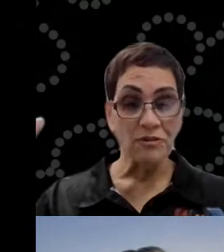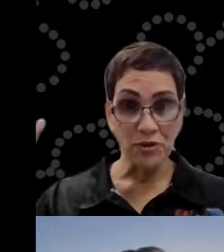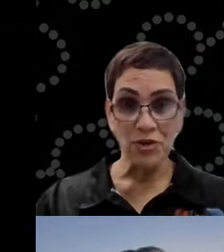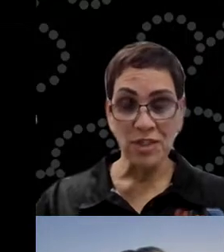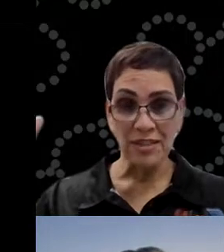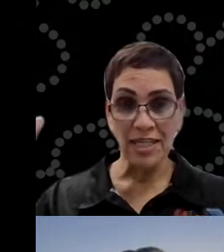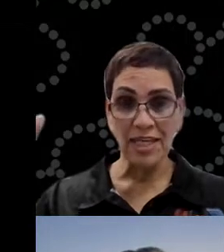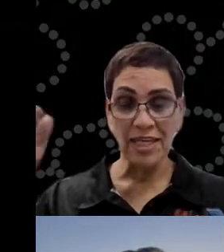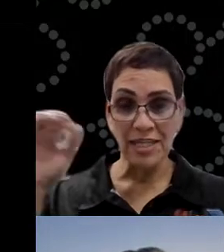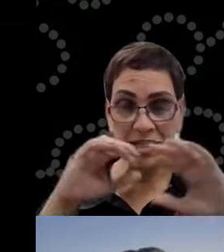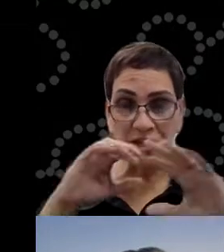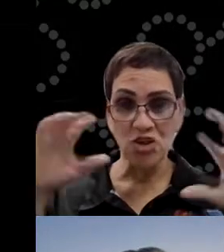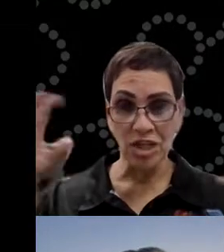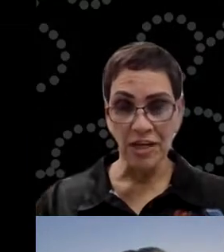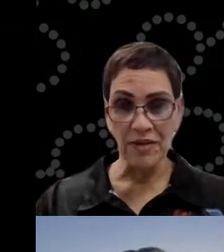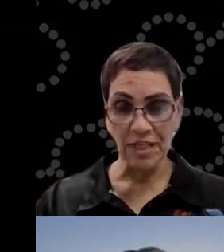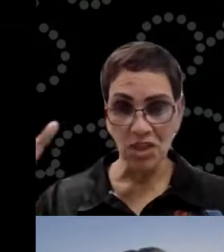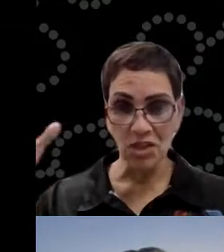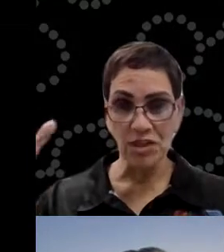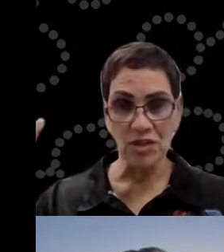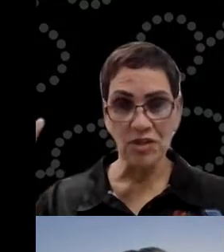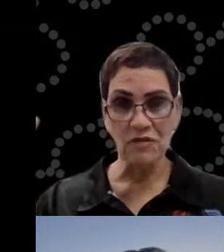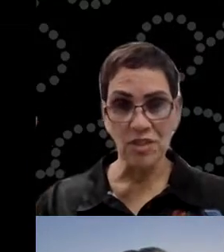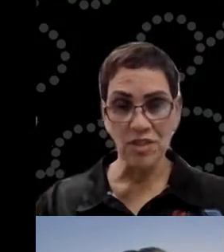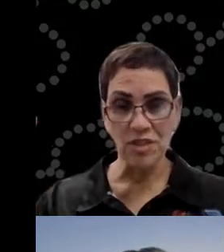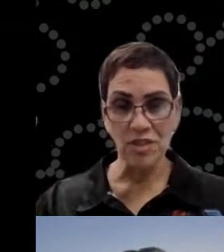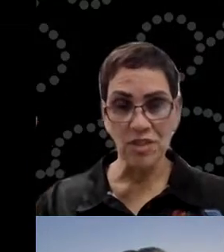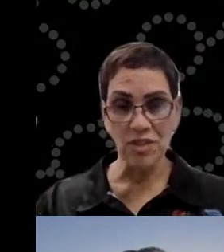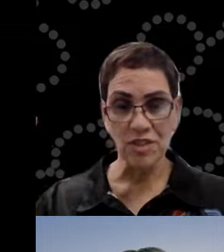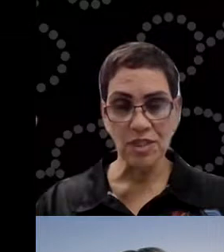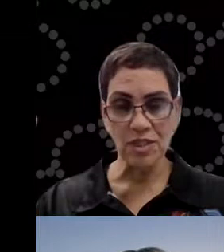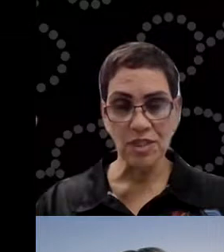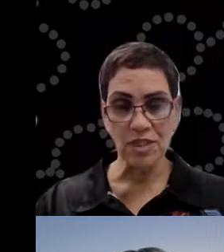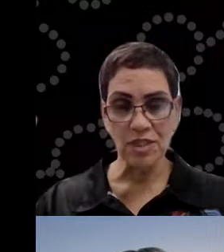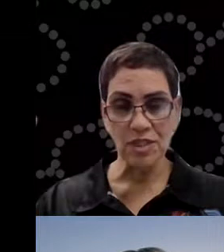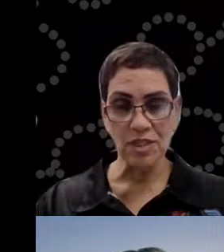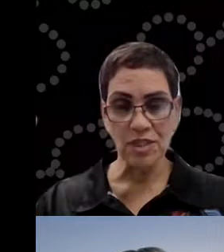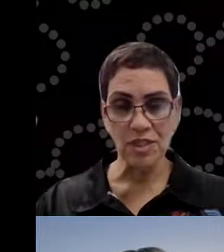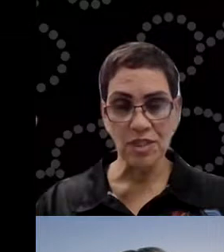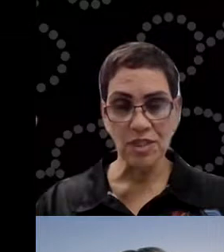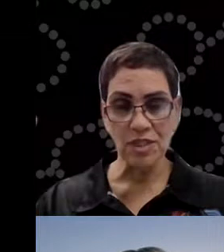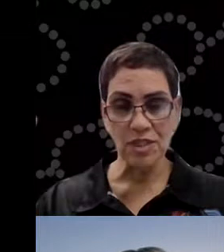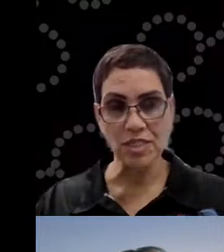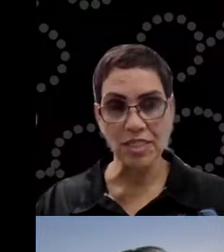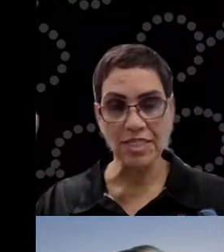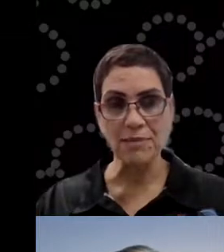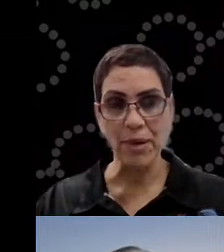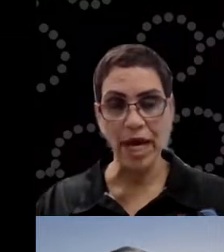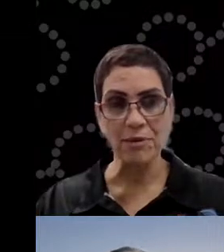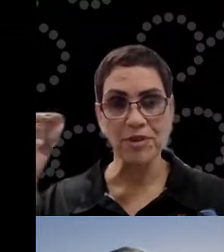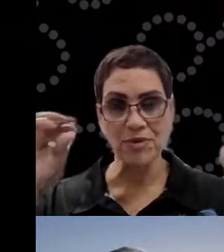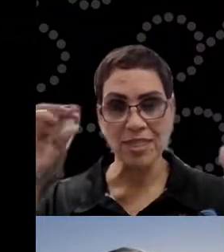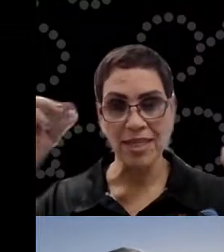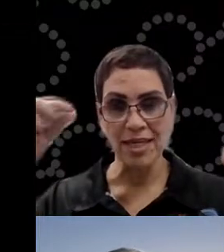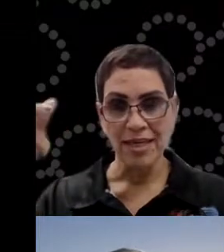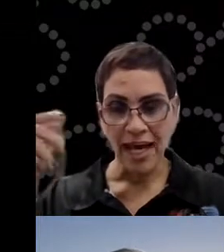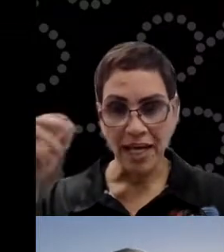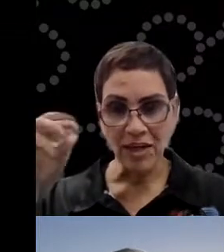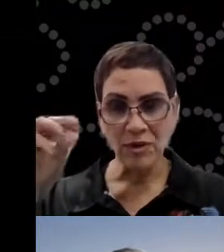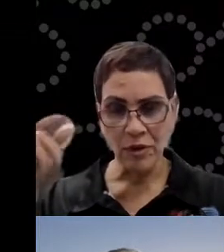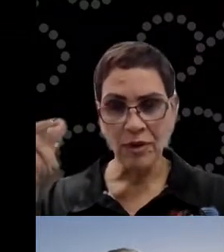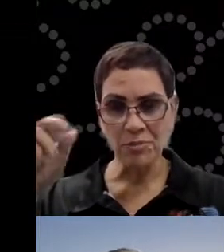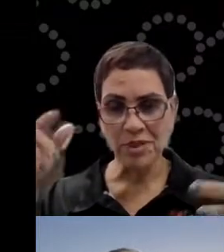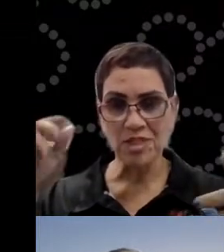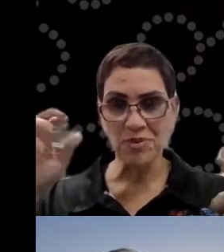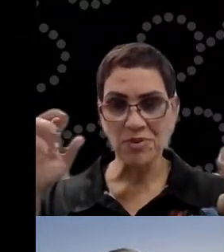faculty. Unfortunately, it is so generic in trying to service the whole of all of these professions that it loses its impact,